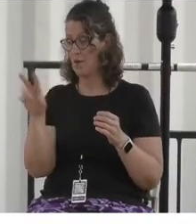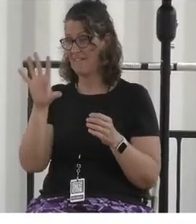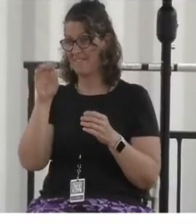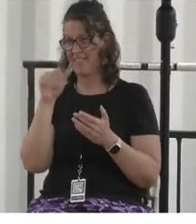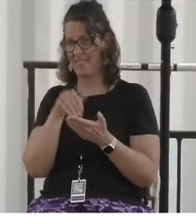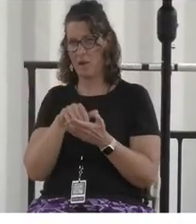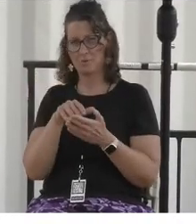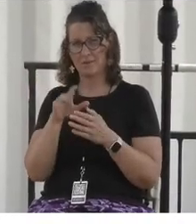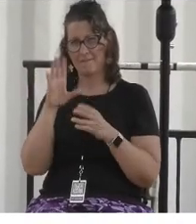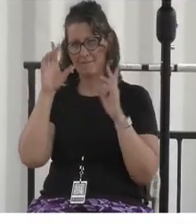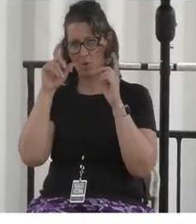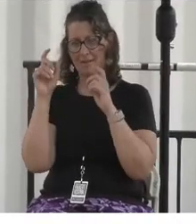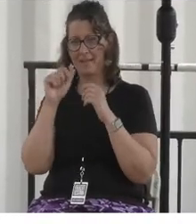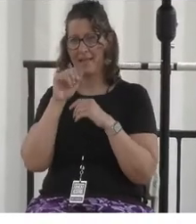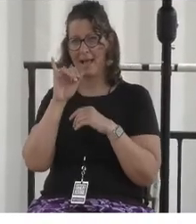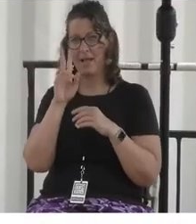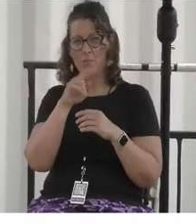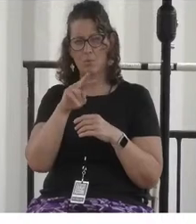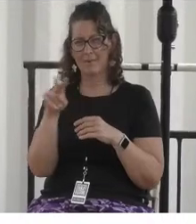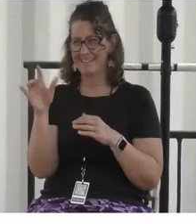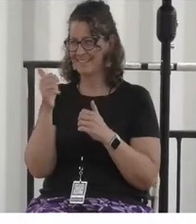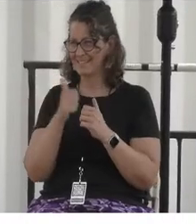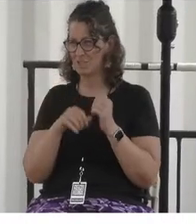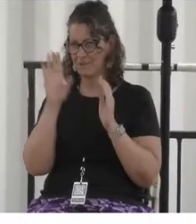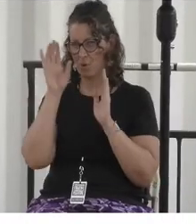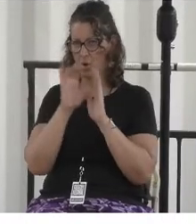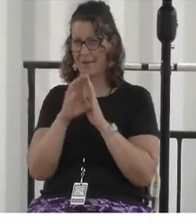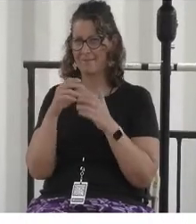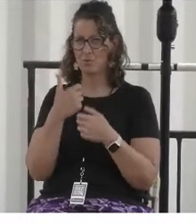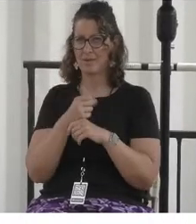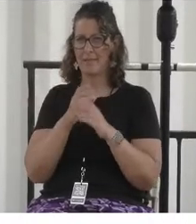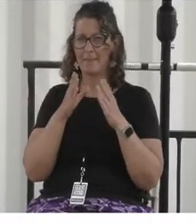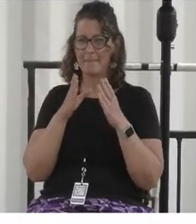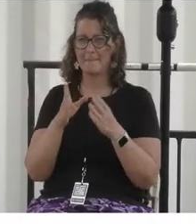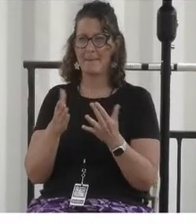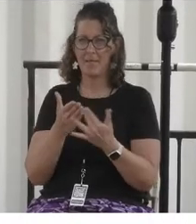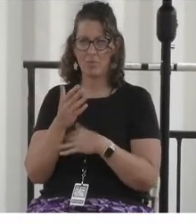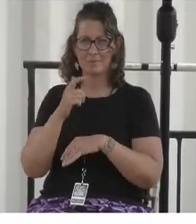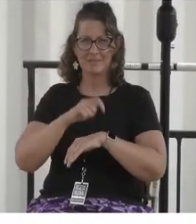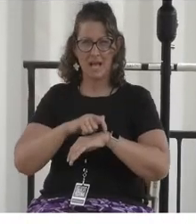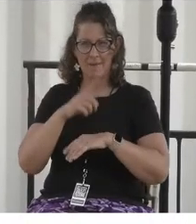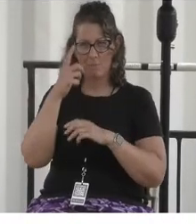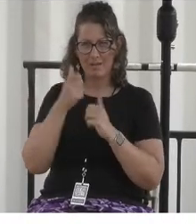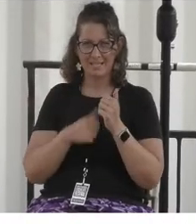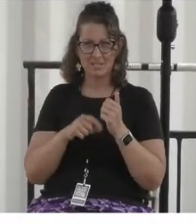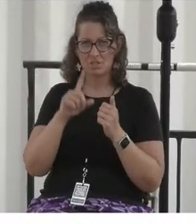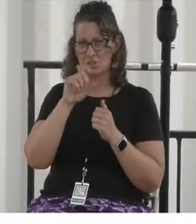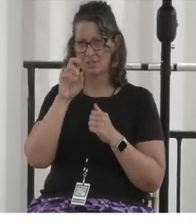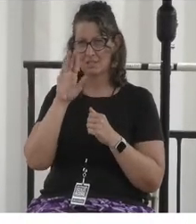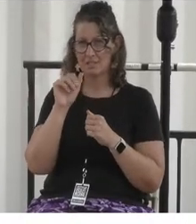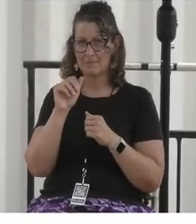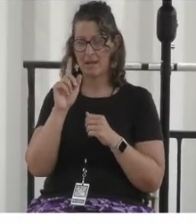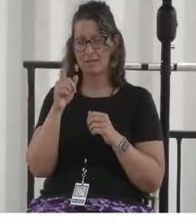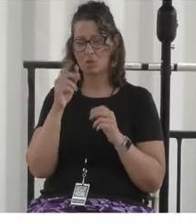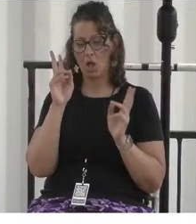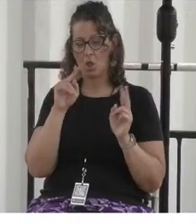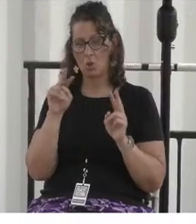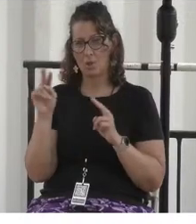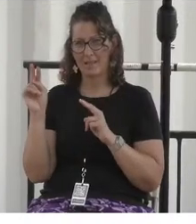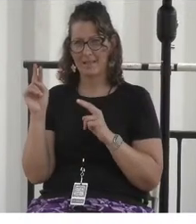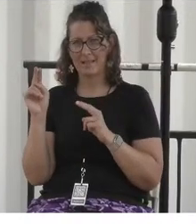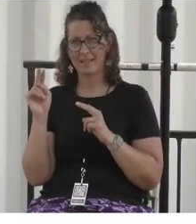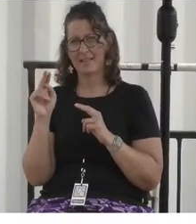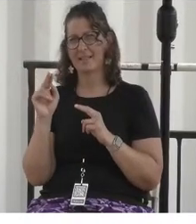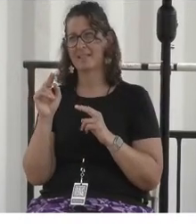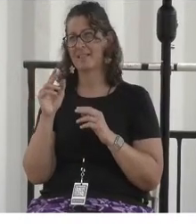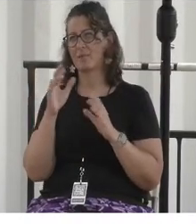have AI navigate through all the different photographs and create the path through time of each zebra, just going through this cloud by data mining the